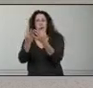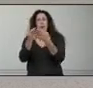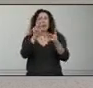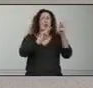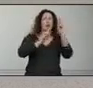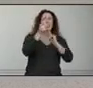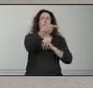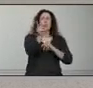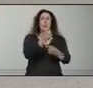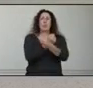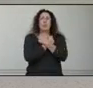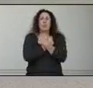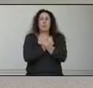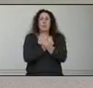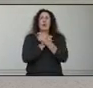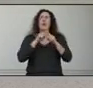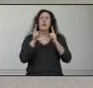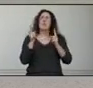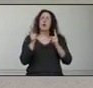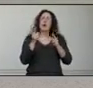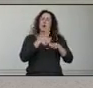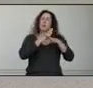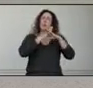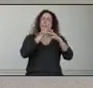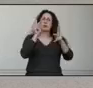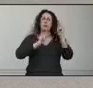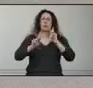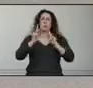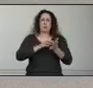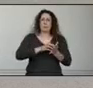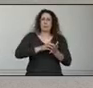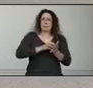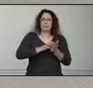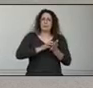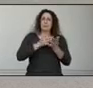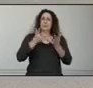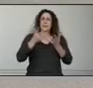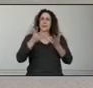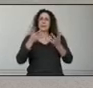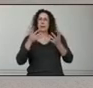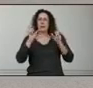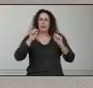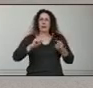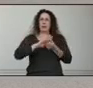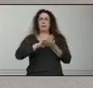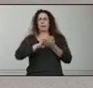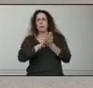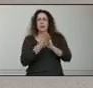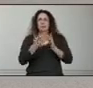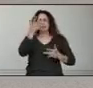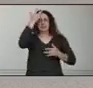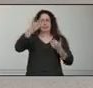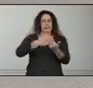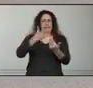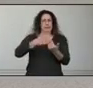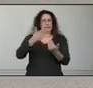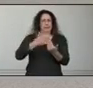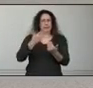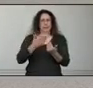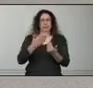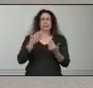it's to protect the most vulnerable who are living in our community. I'll be happy to take questions. We'll start with Mercury